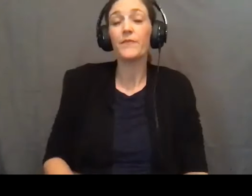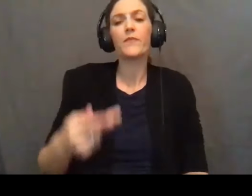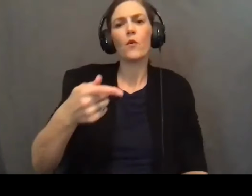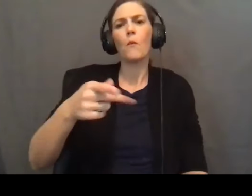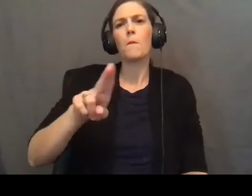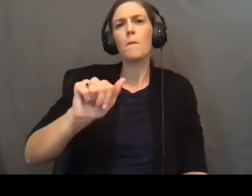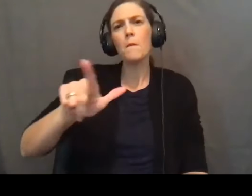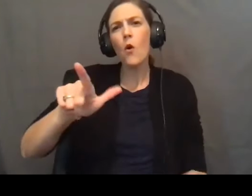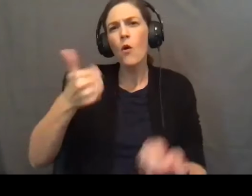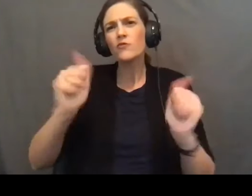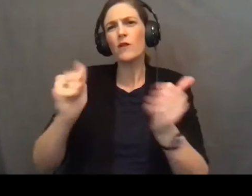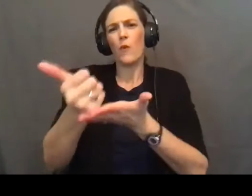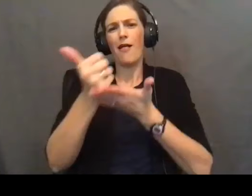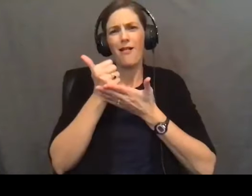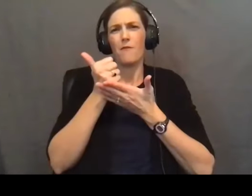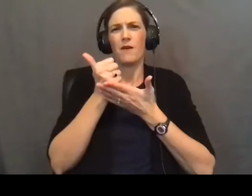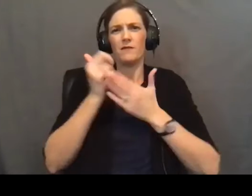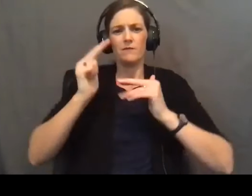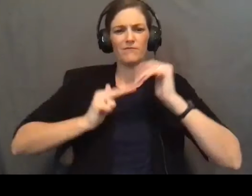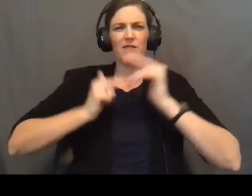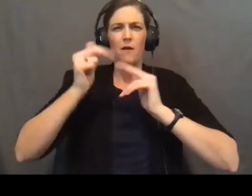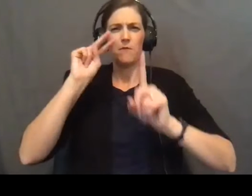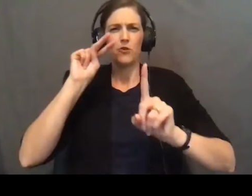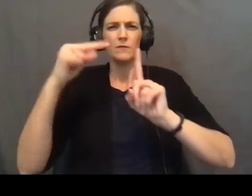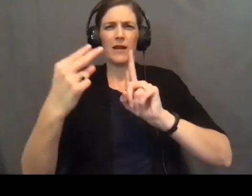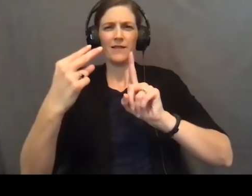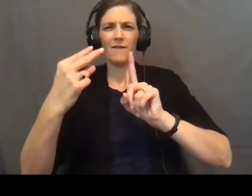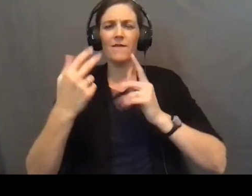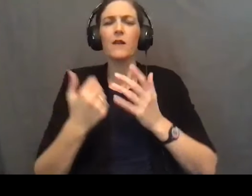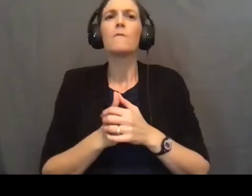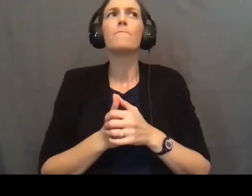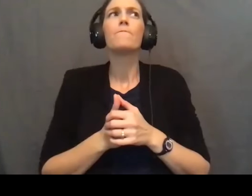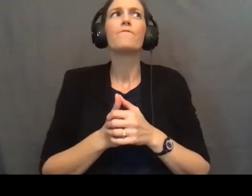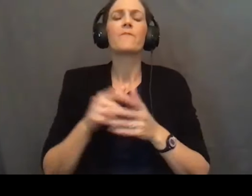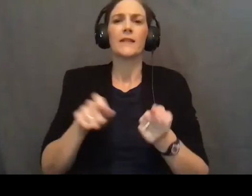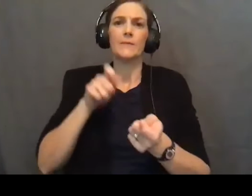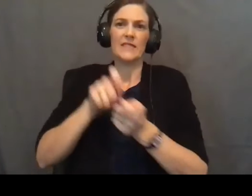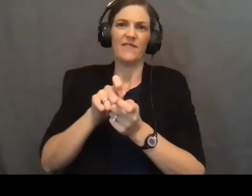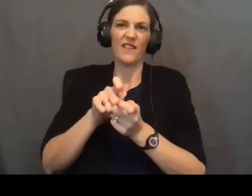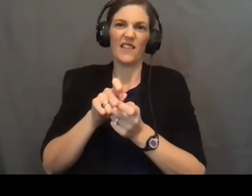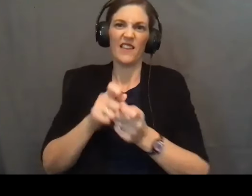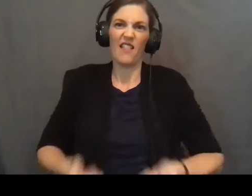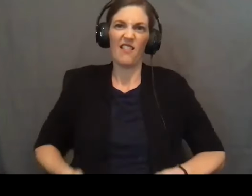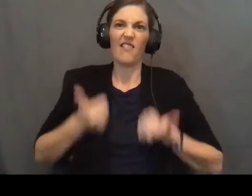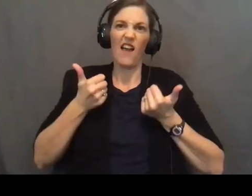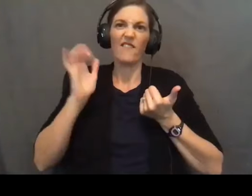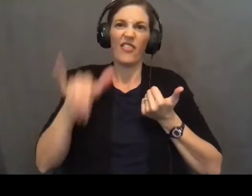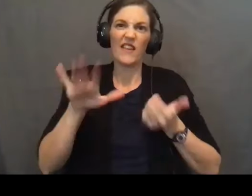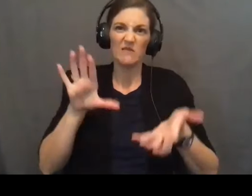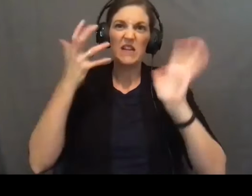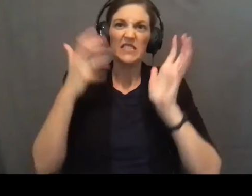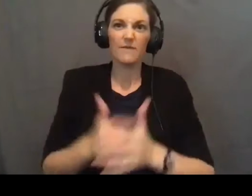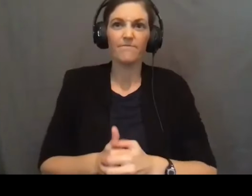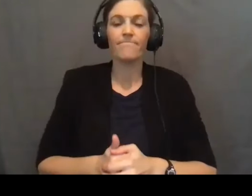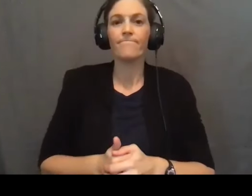to help us build perspective in the midst of life, in particular life when it's messy. And he says,